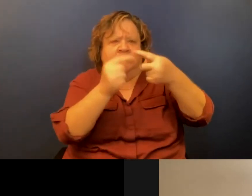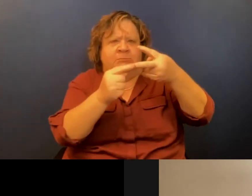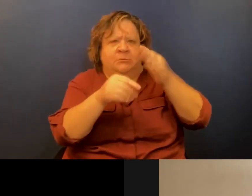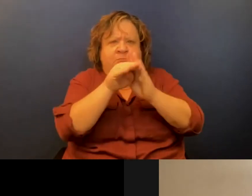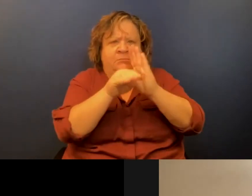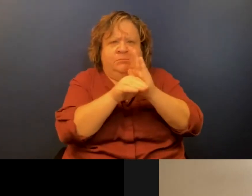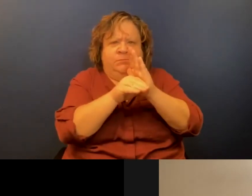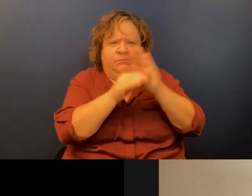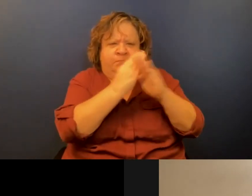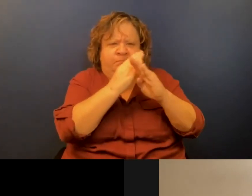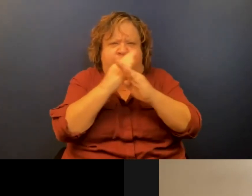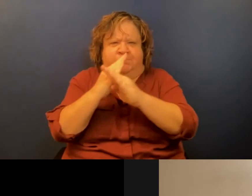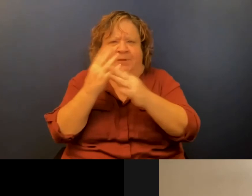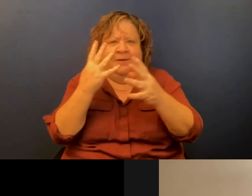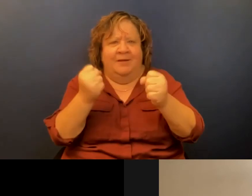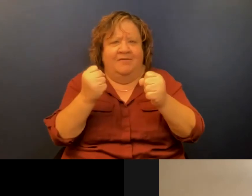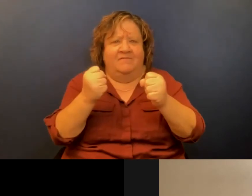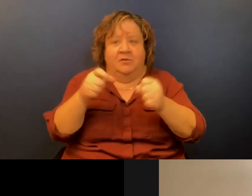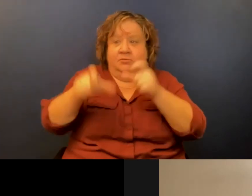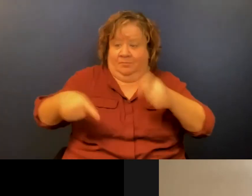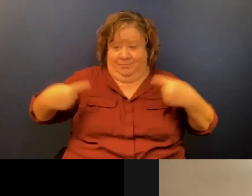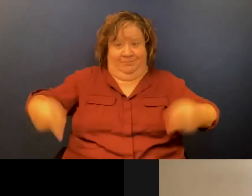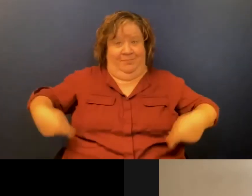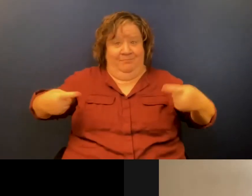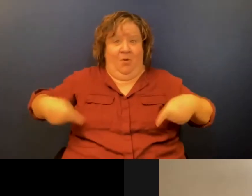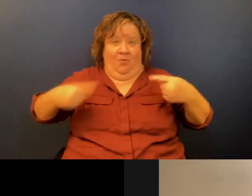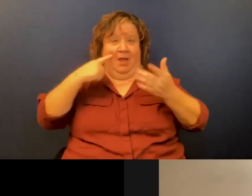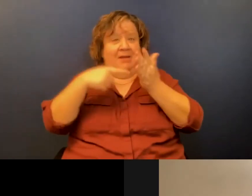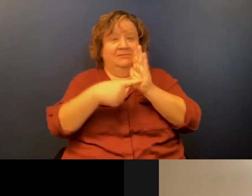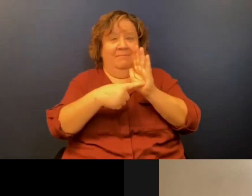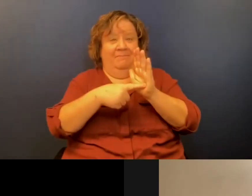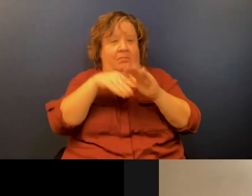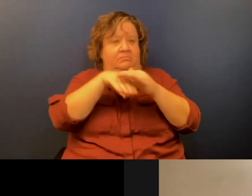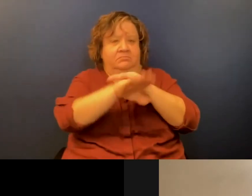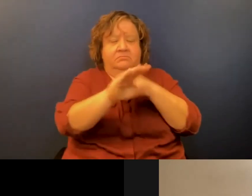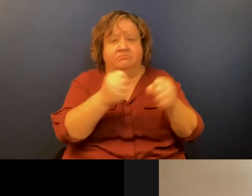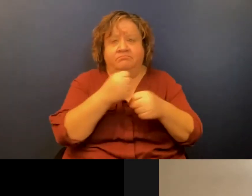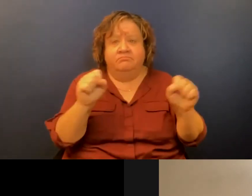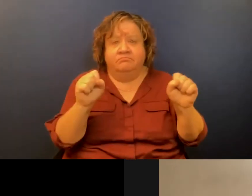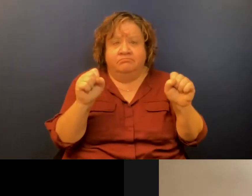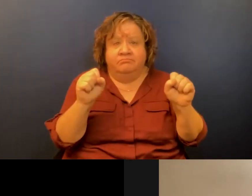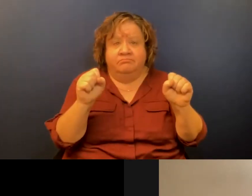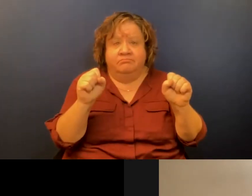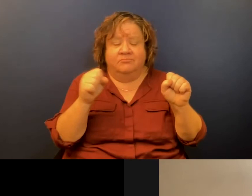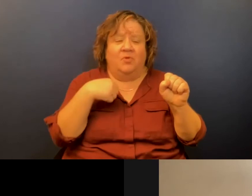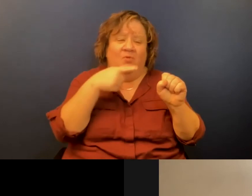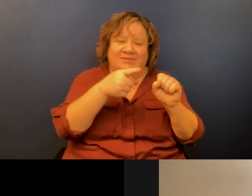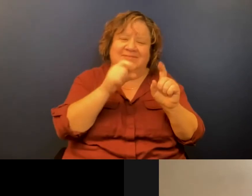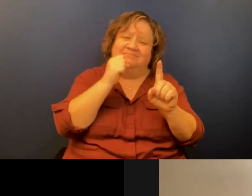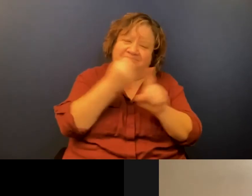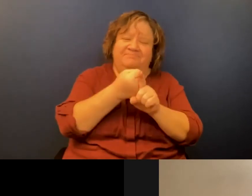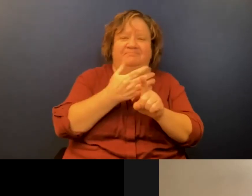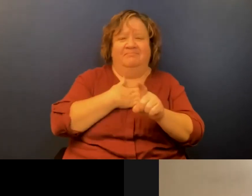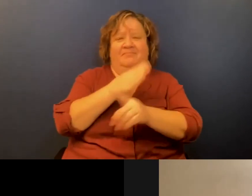care of our health and our safety, but we also have to have recreation healthy in the open spaces. But some of these spaces